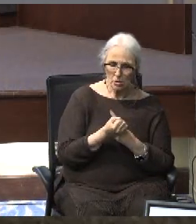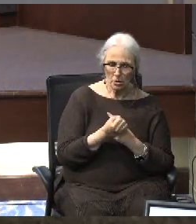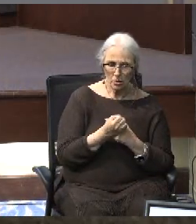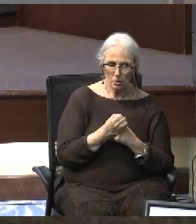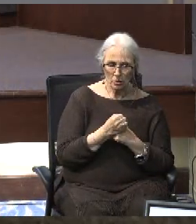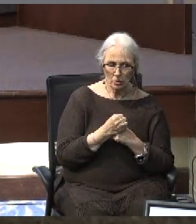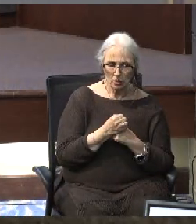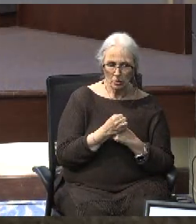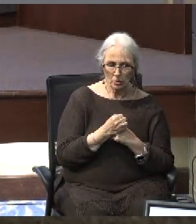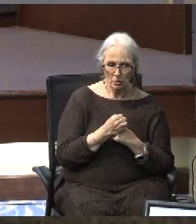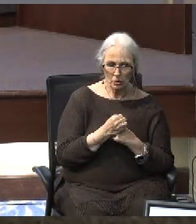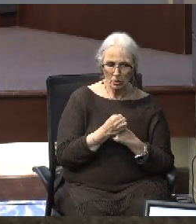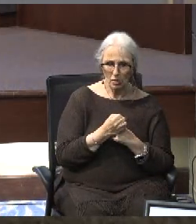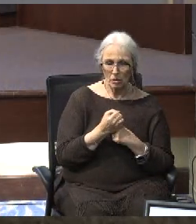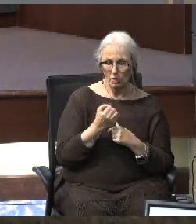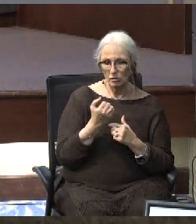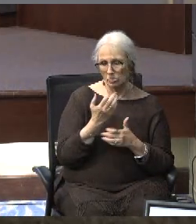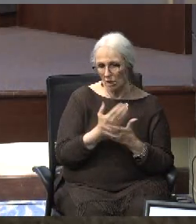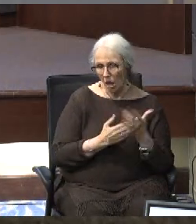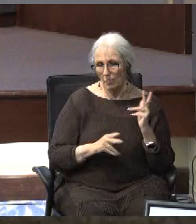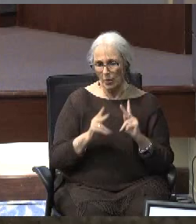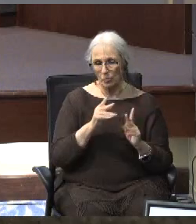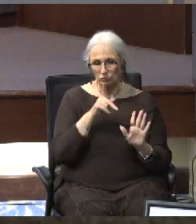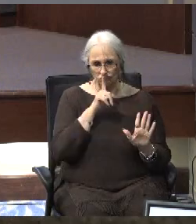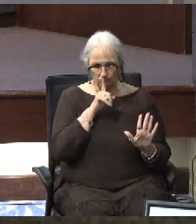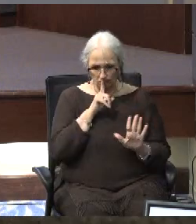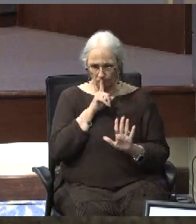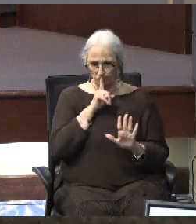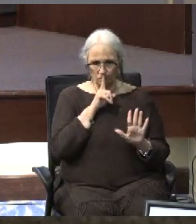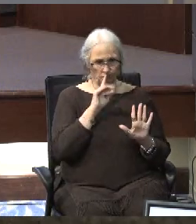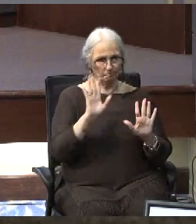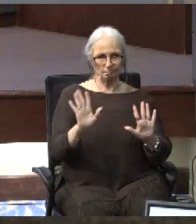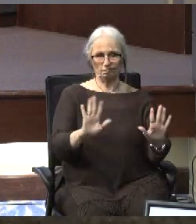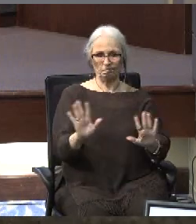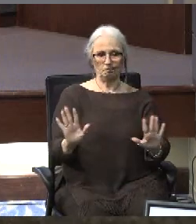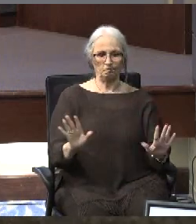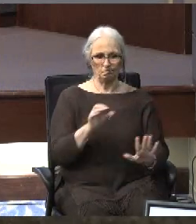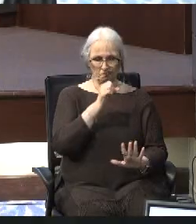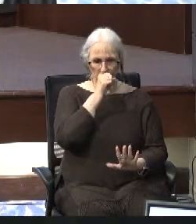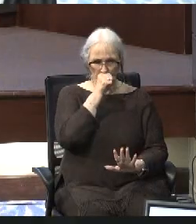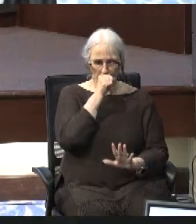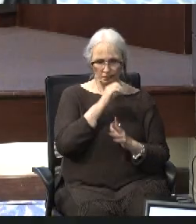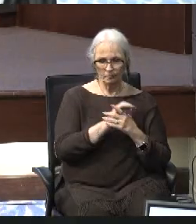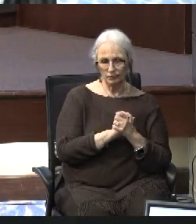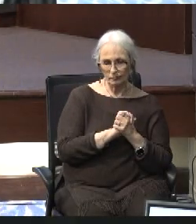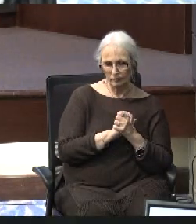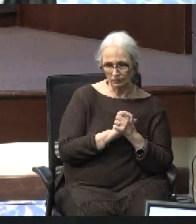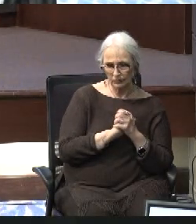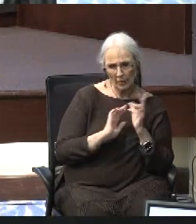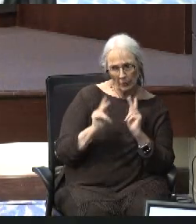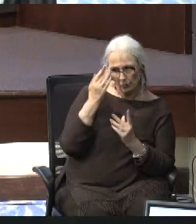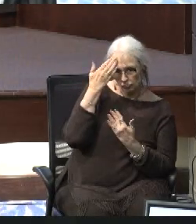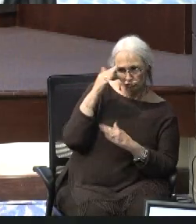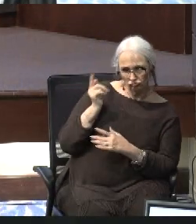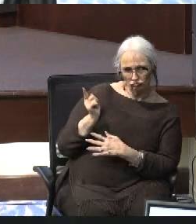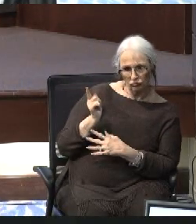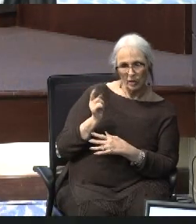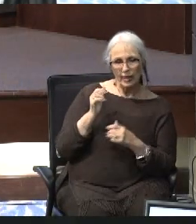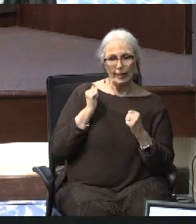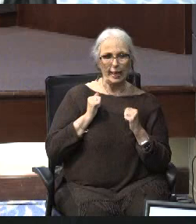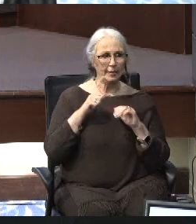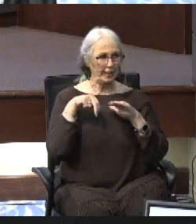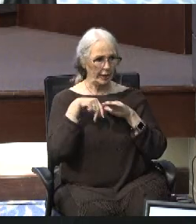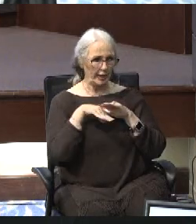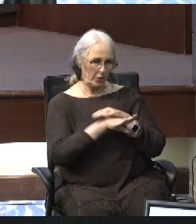generally, some folks don't want everybody to know they're in crisis or their own family to know, can they walk into